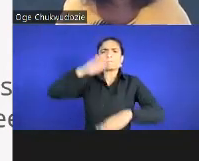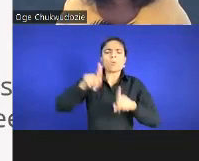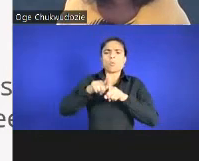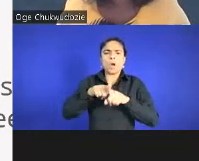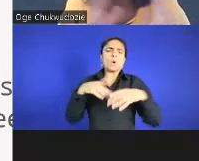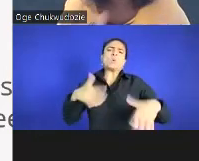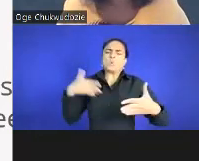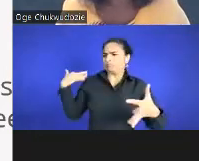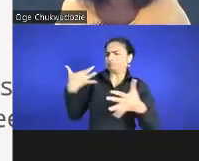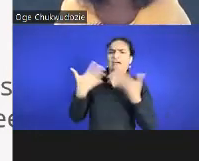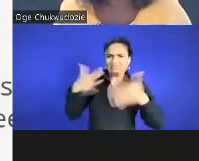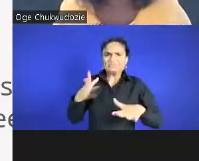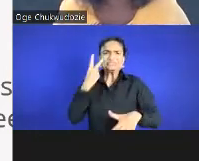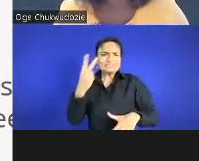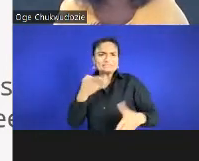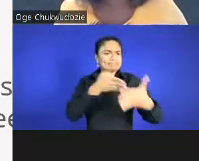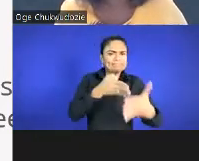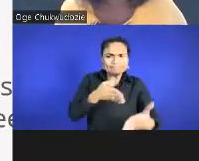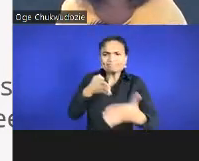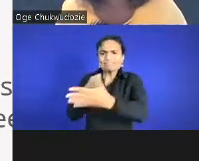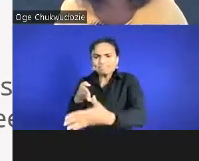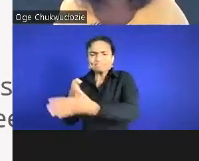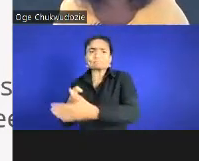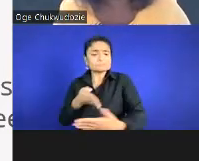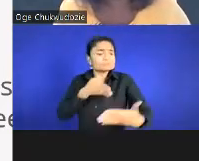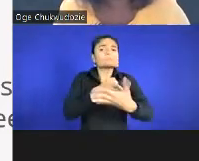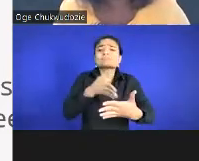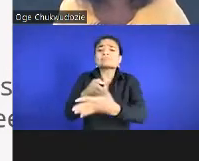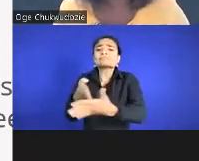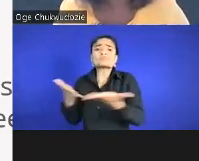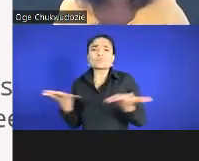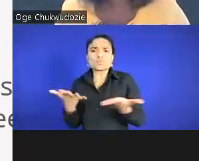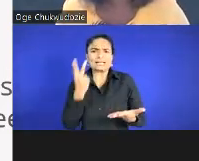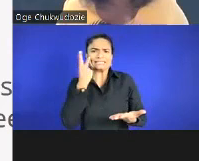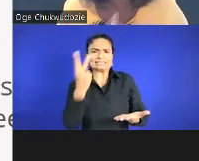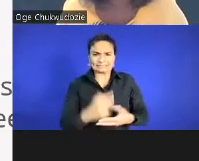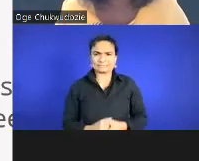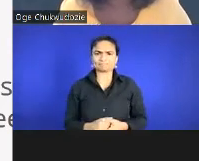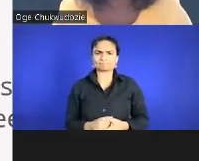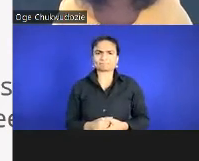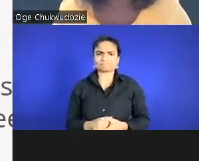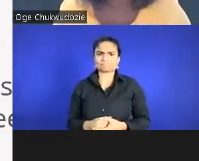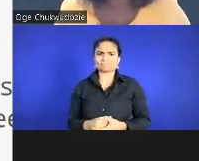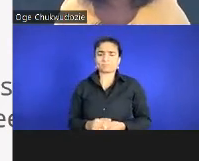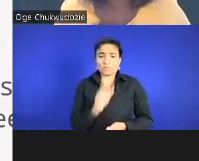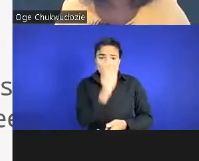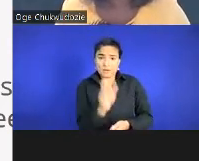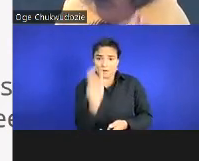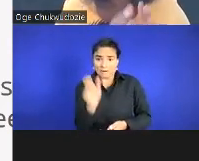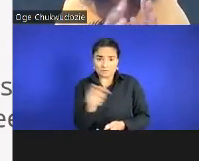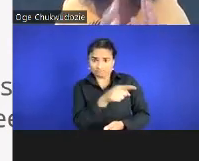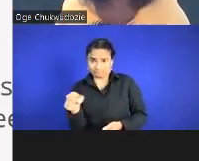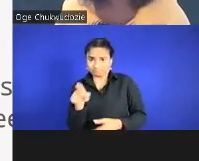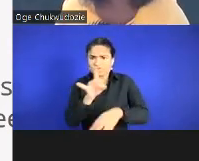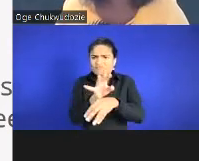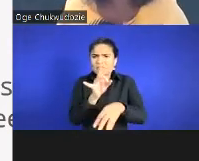complainants? So once you agree on these internal procedures for handling, then you come to